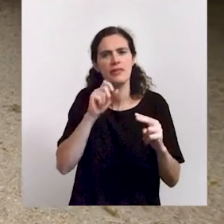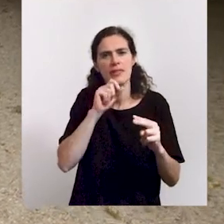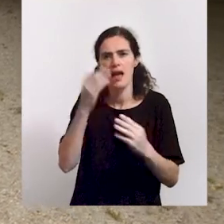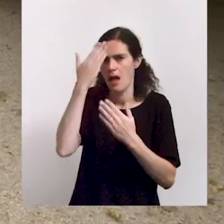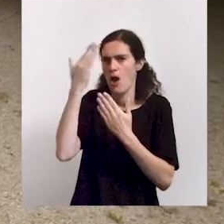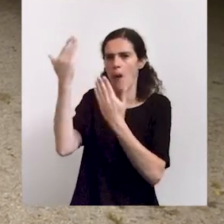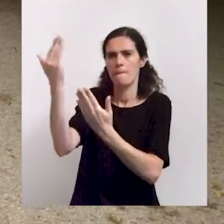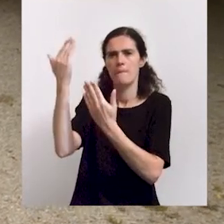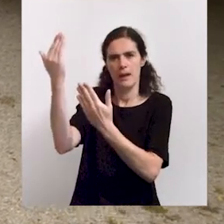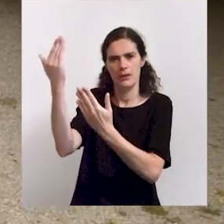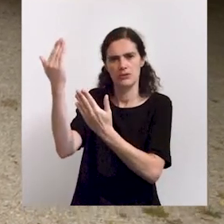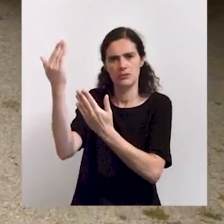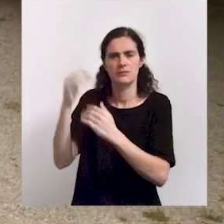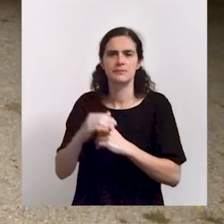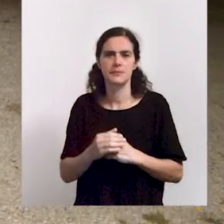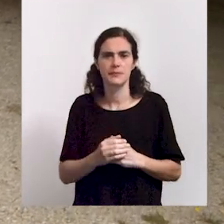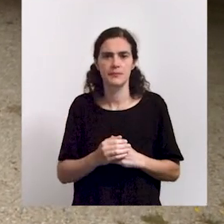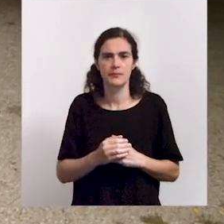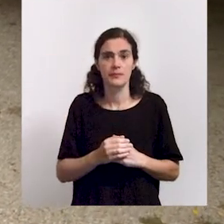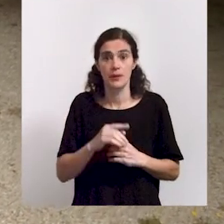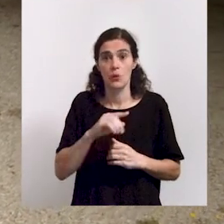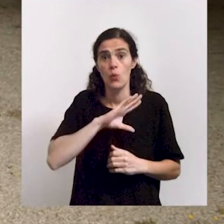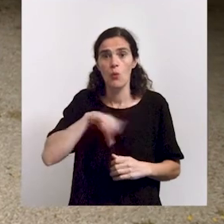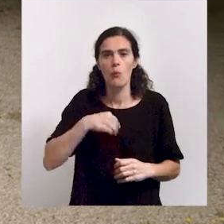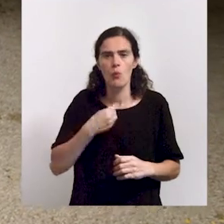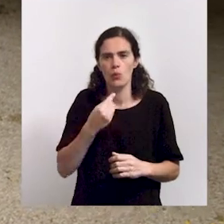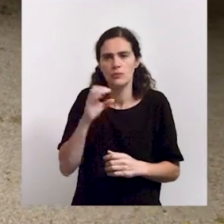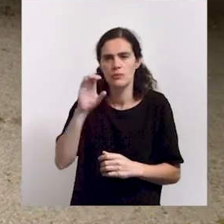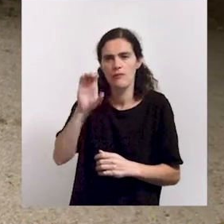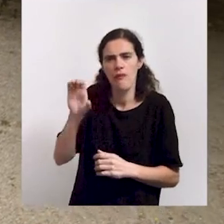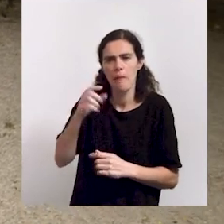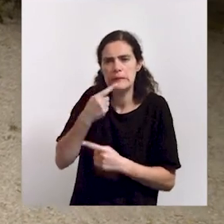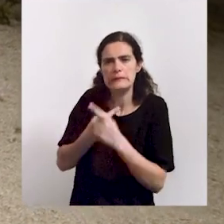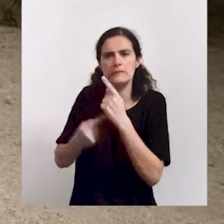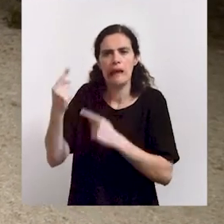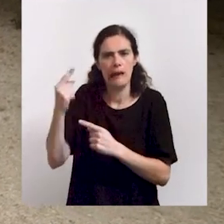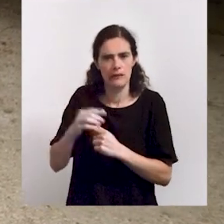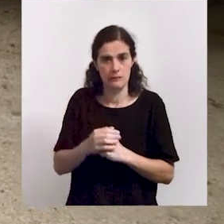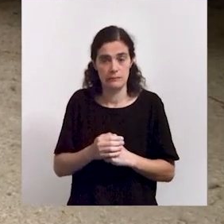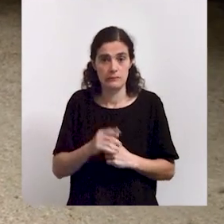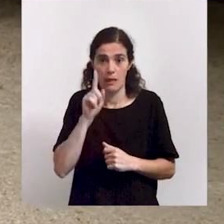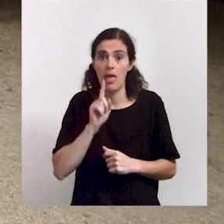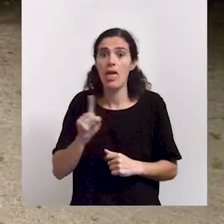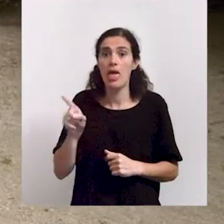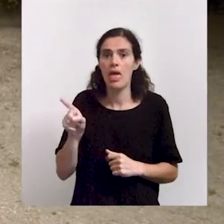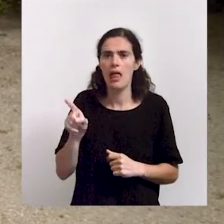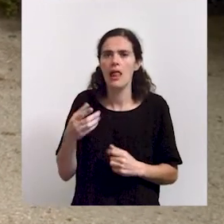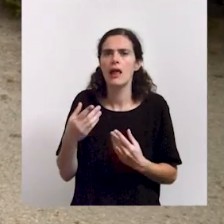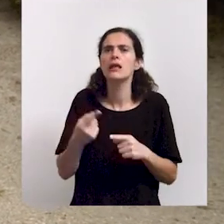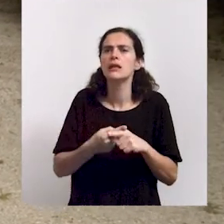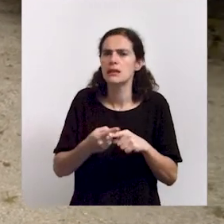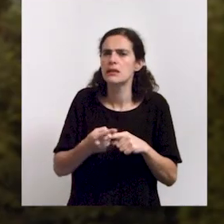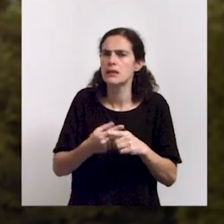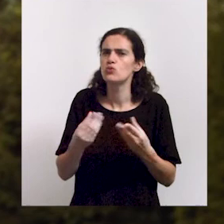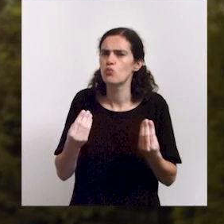homage to maybe the world of surrealism that she's very interested